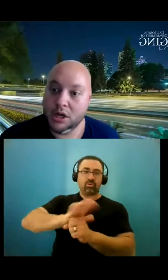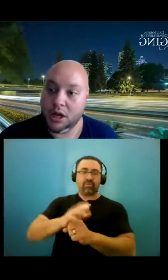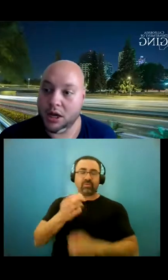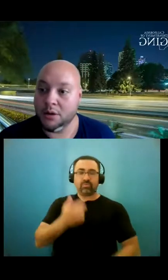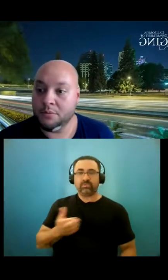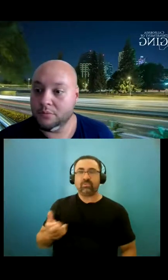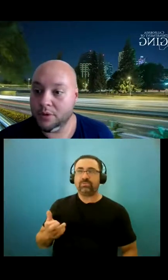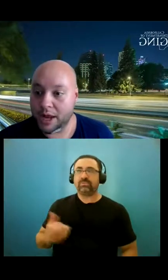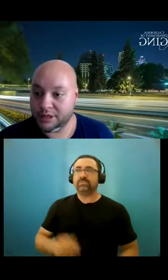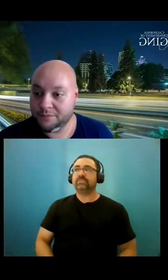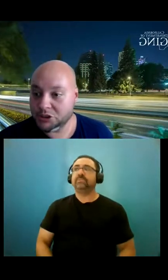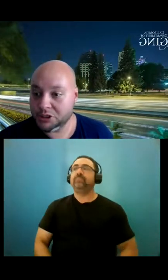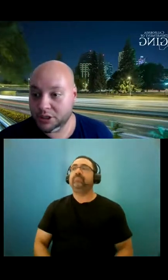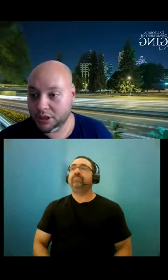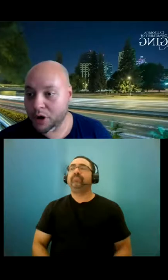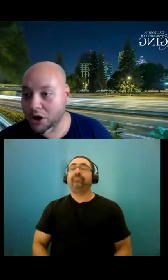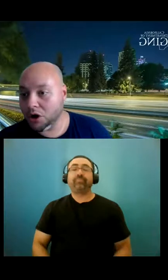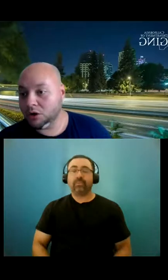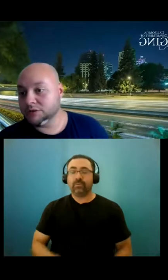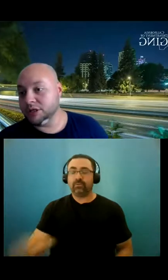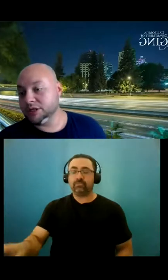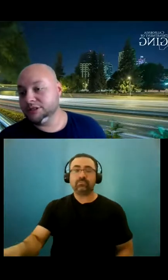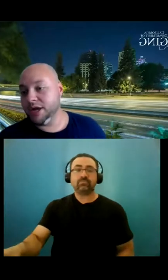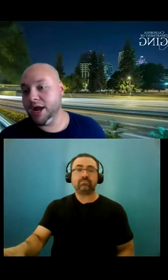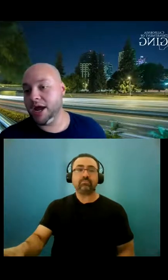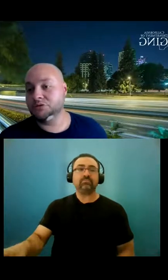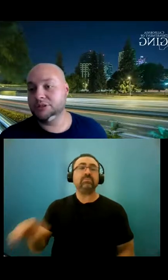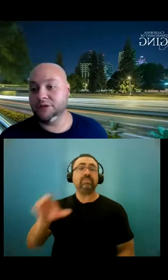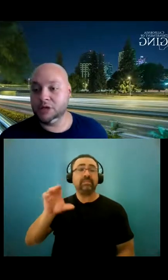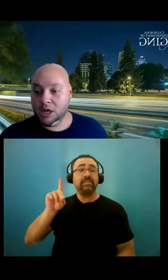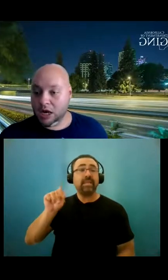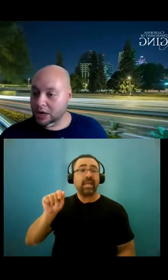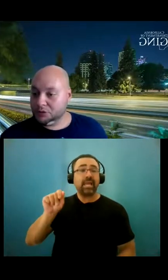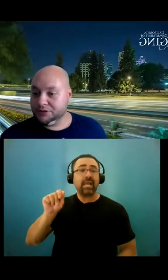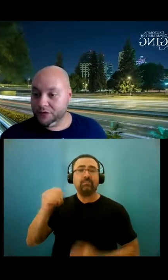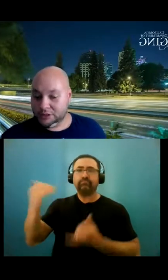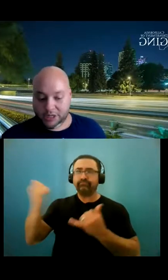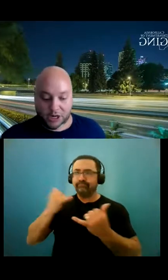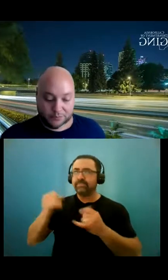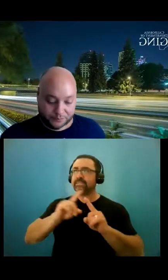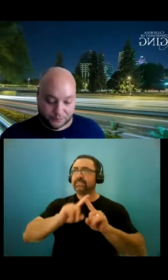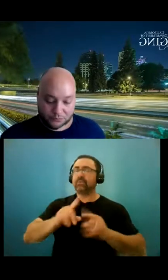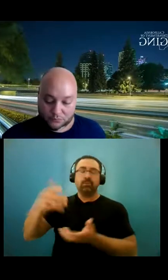resources. As I've mentioned in prior calls, CDA has received a couple different